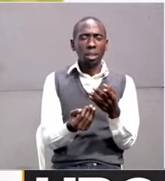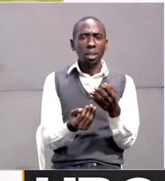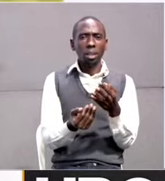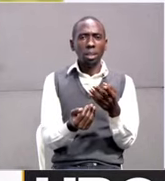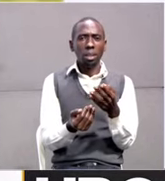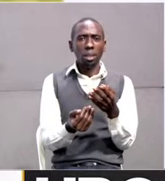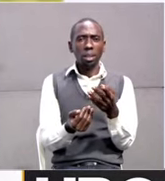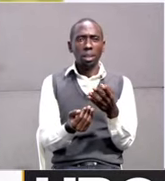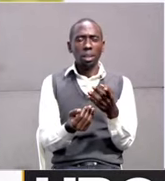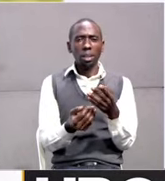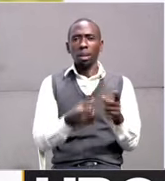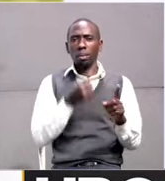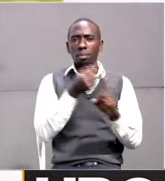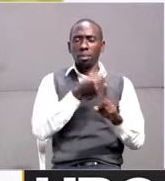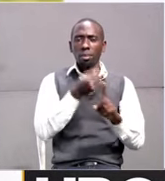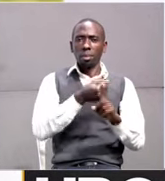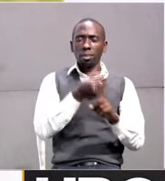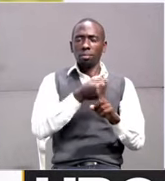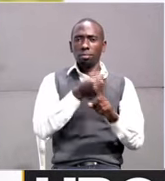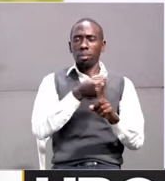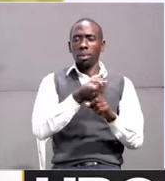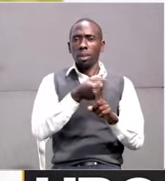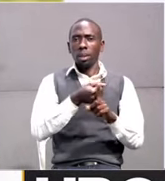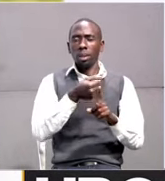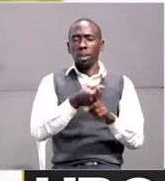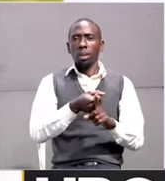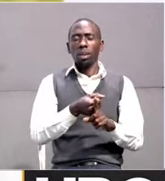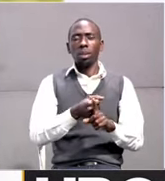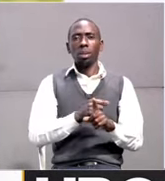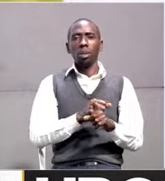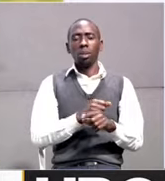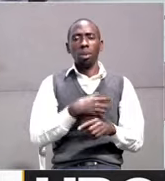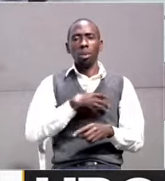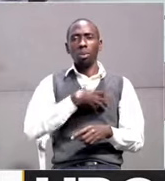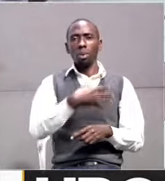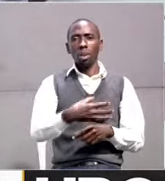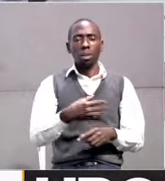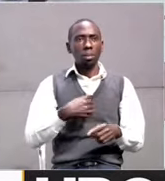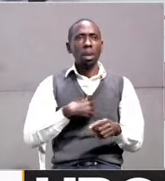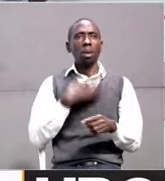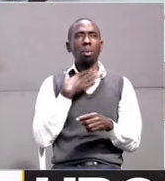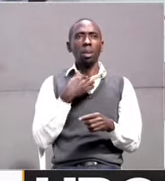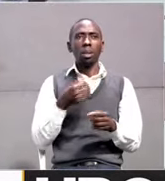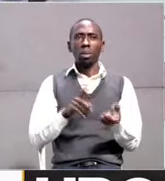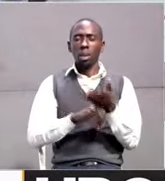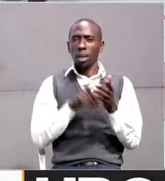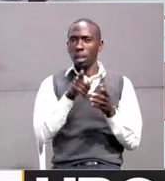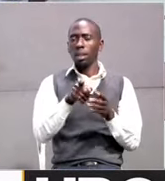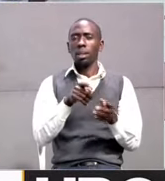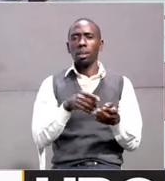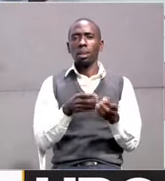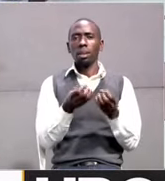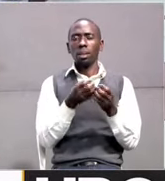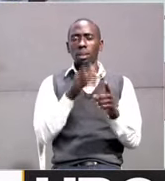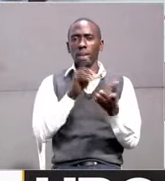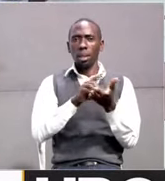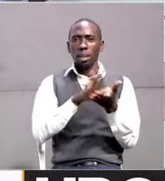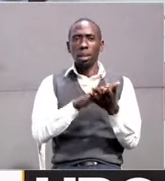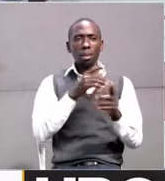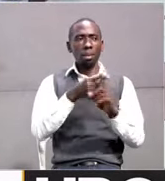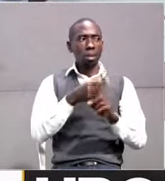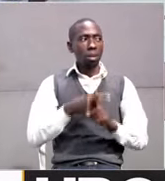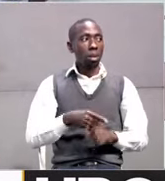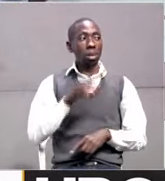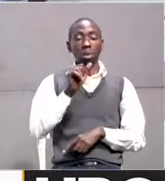in the Kawefuwe, in the effort. I want to get those figures.